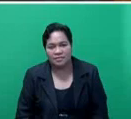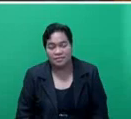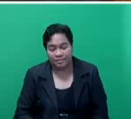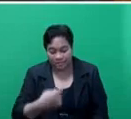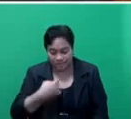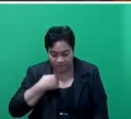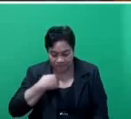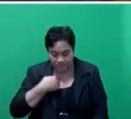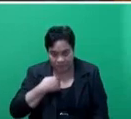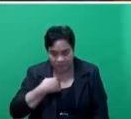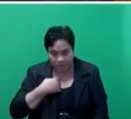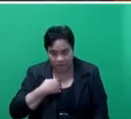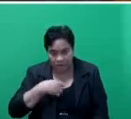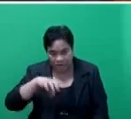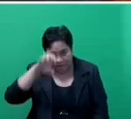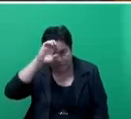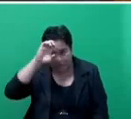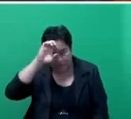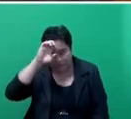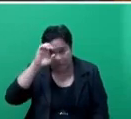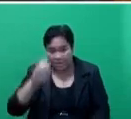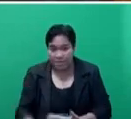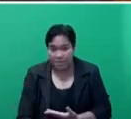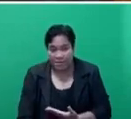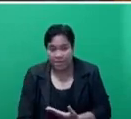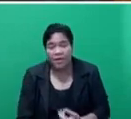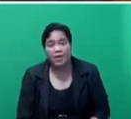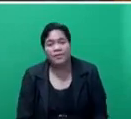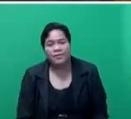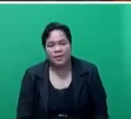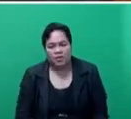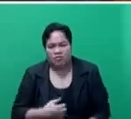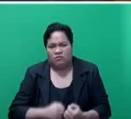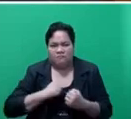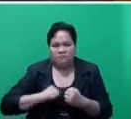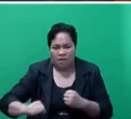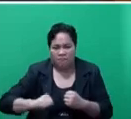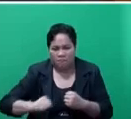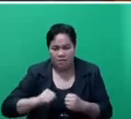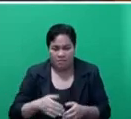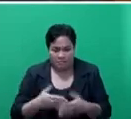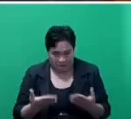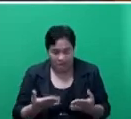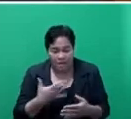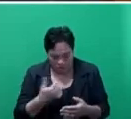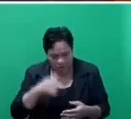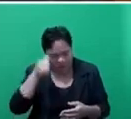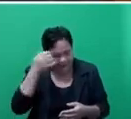to campaign. For us, Honourable Speaker, we are in campaign mode. I know there are restrictions.